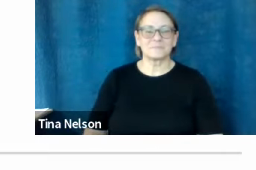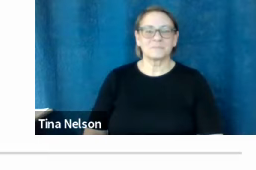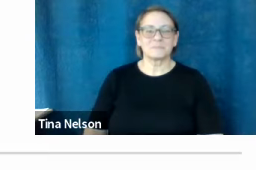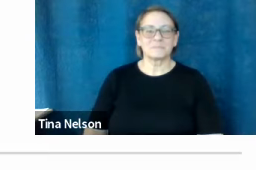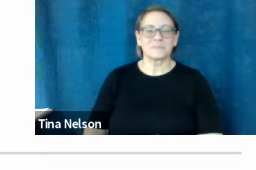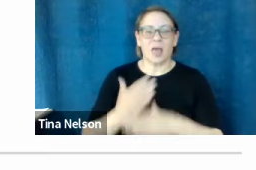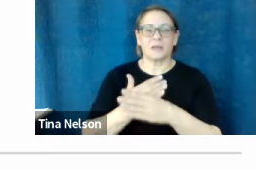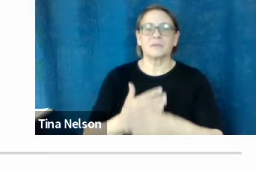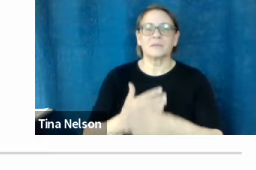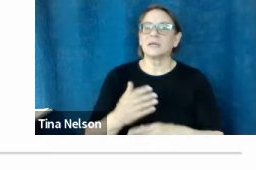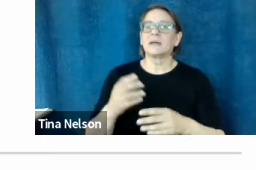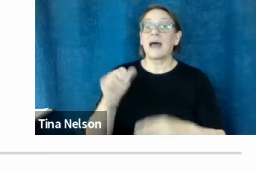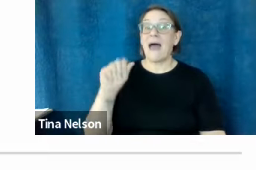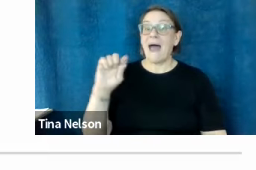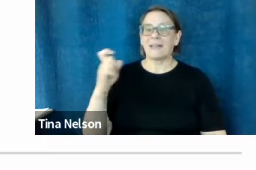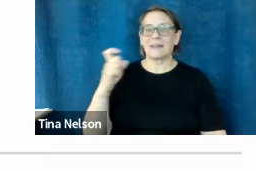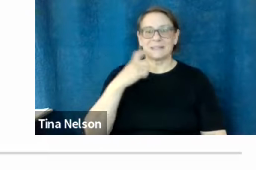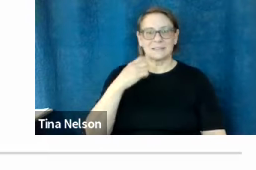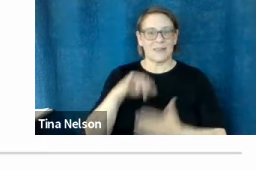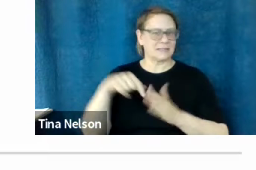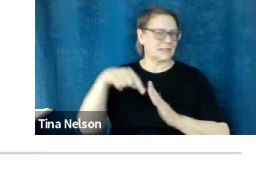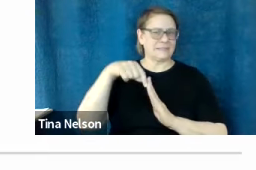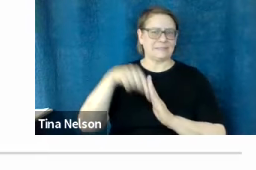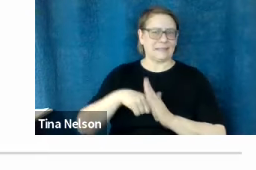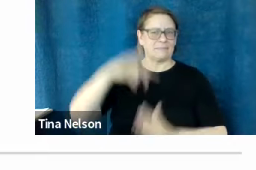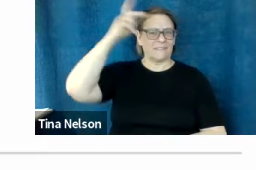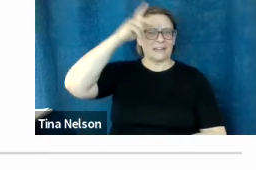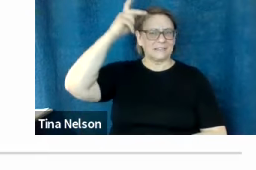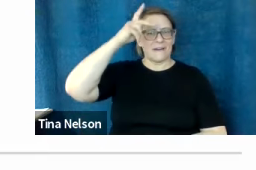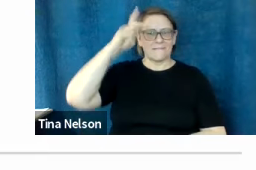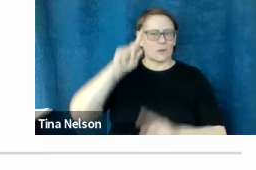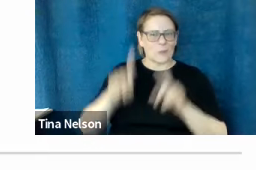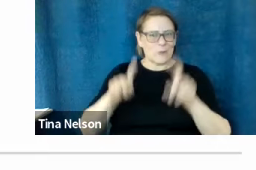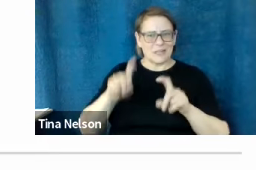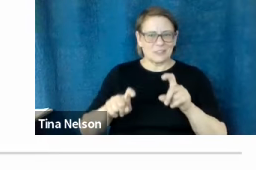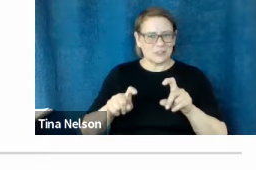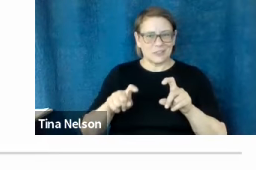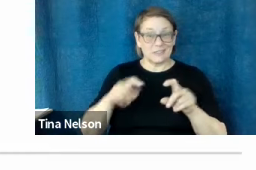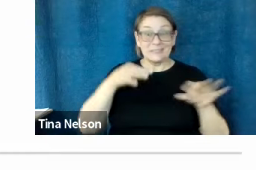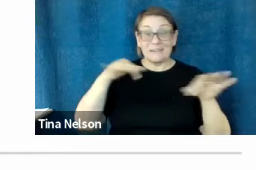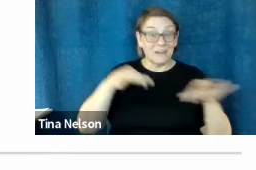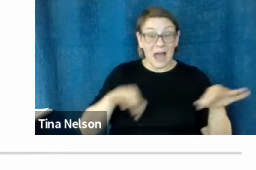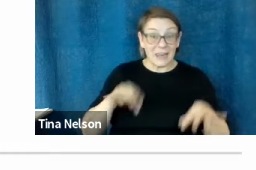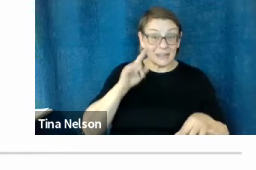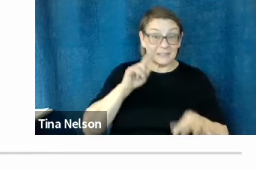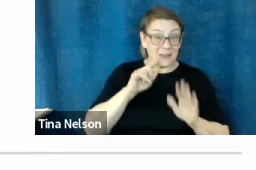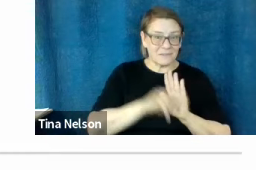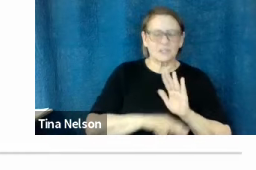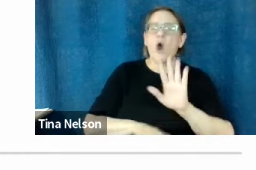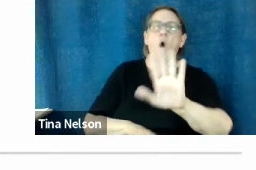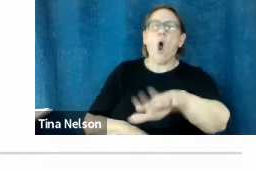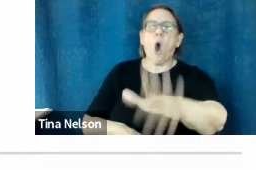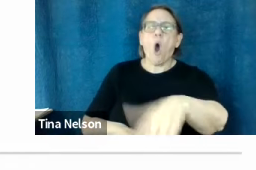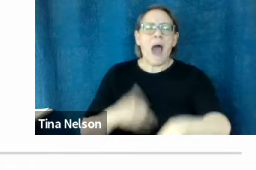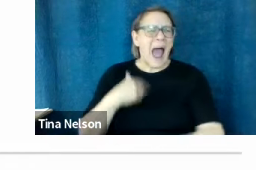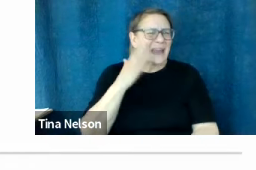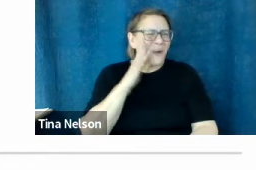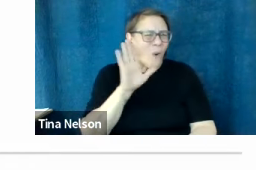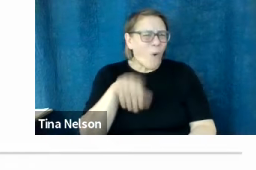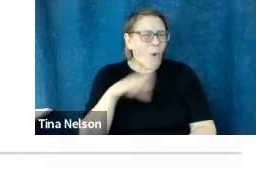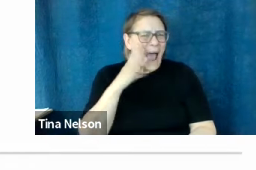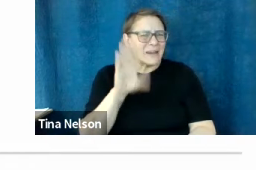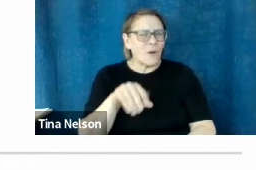Sorry, that's a very deep philosophical question of identifying deafness and that's beyond the scope of this project right now. No, I know. I know. But I,